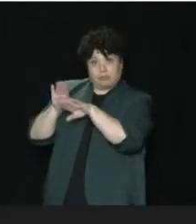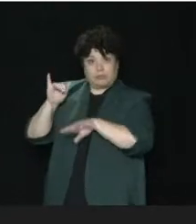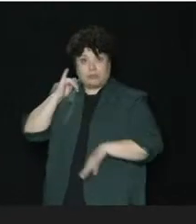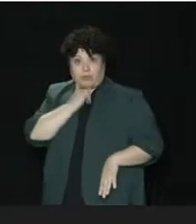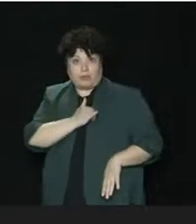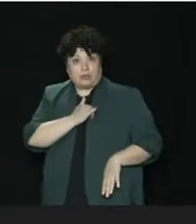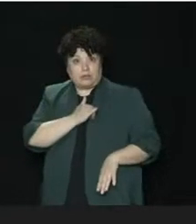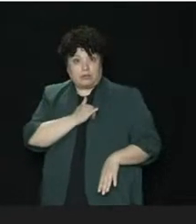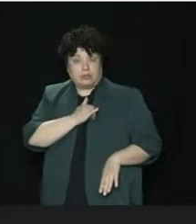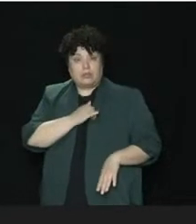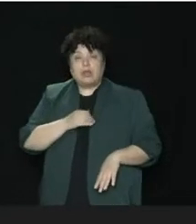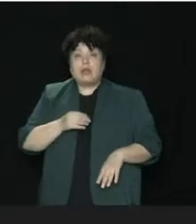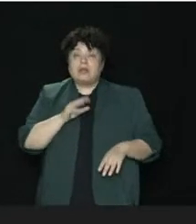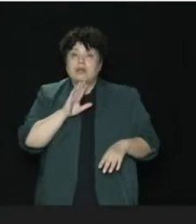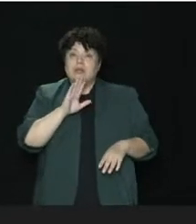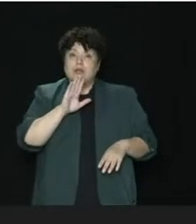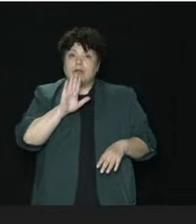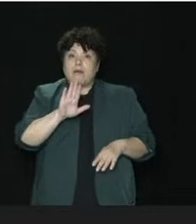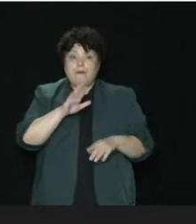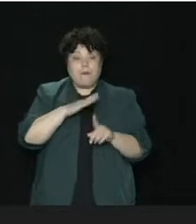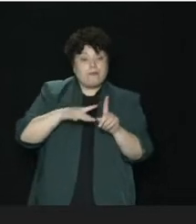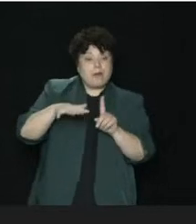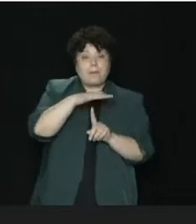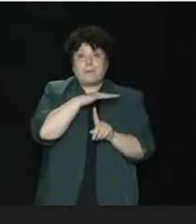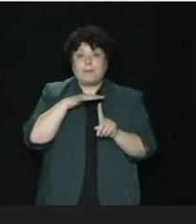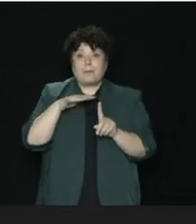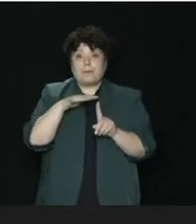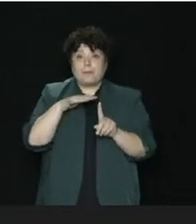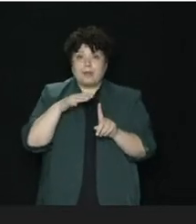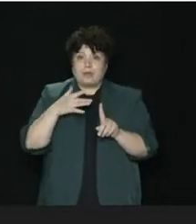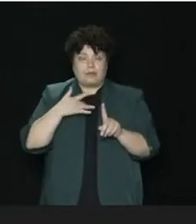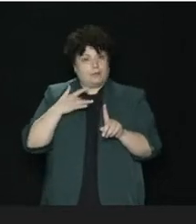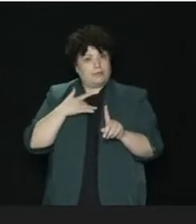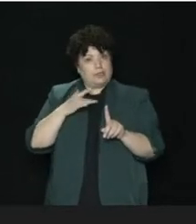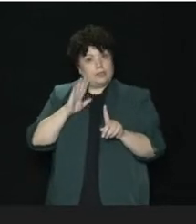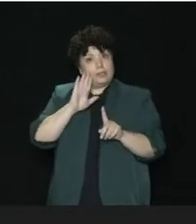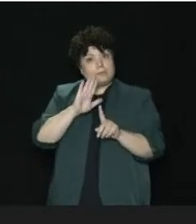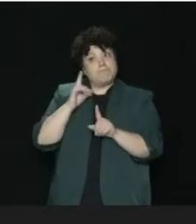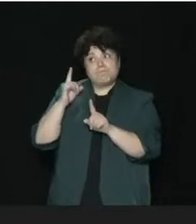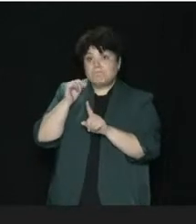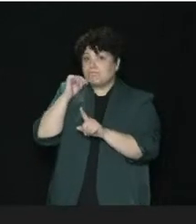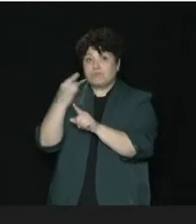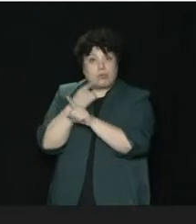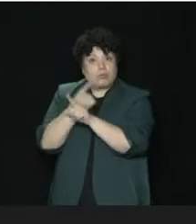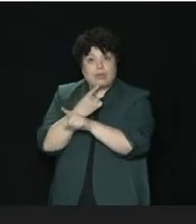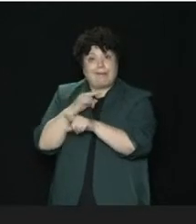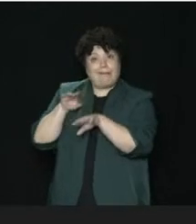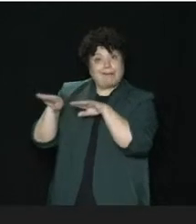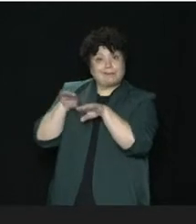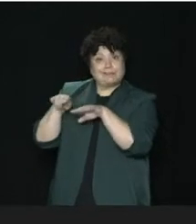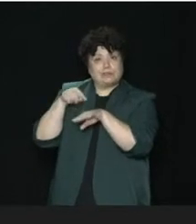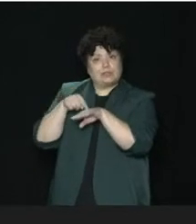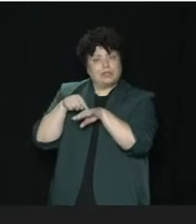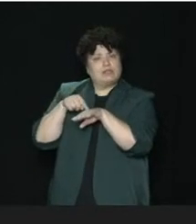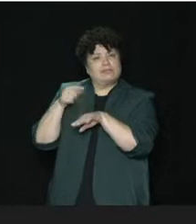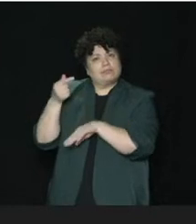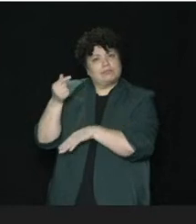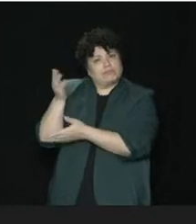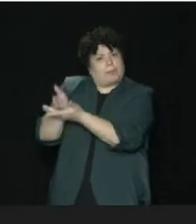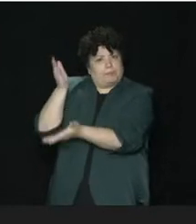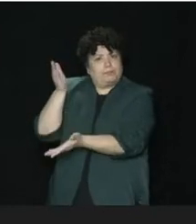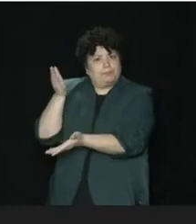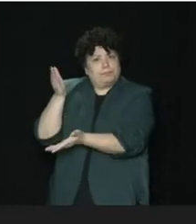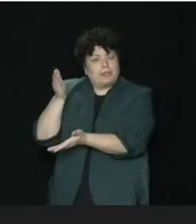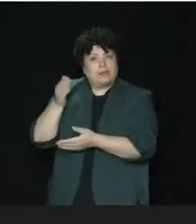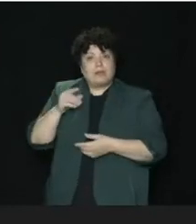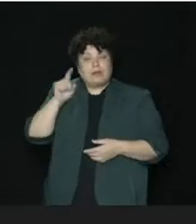further create environments in which those inappropriate actions don't happen in the first place. We all have to do better.